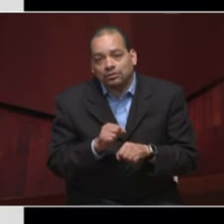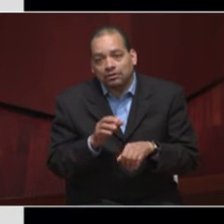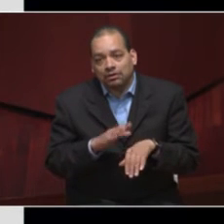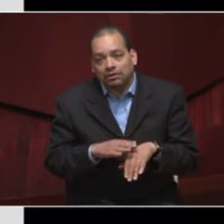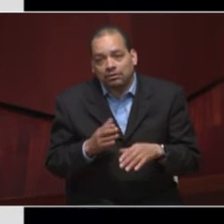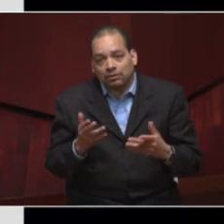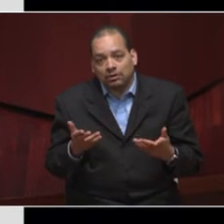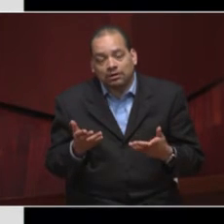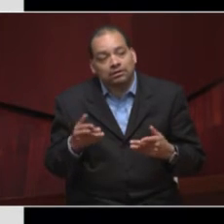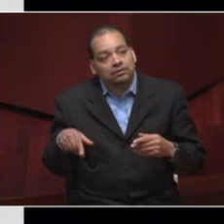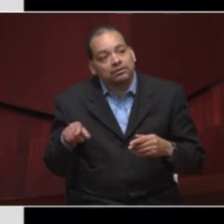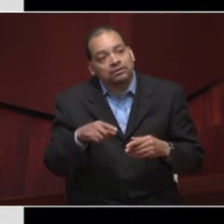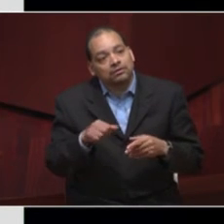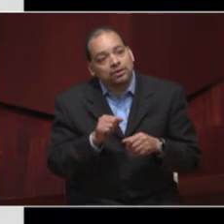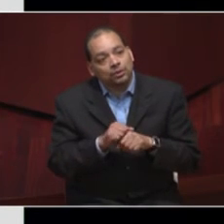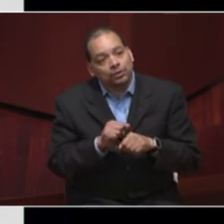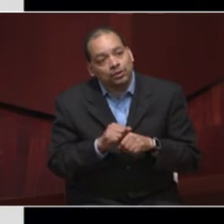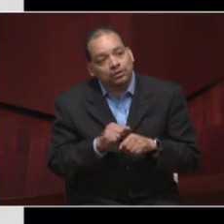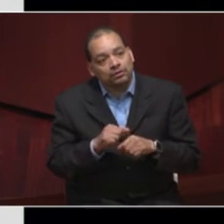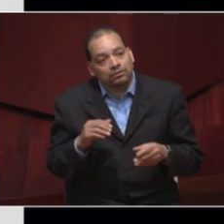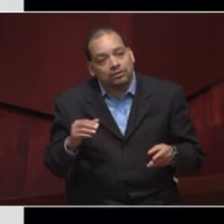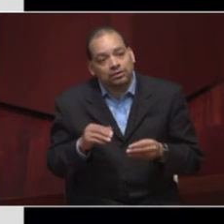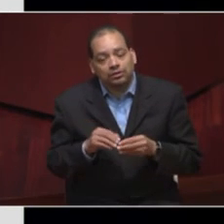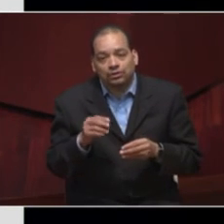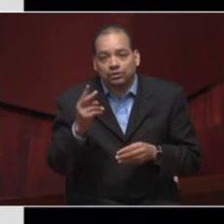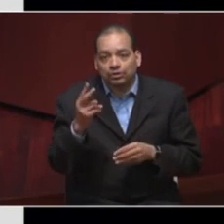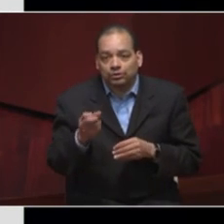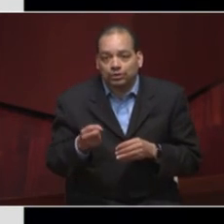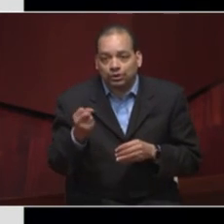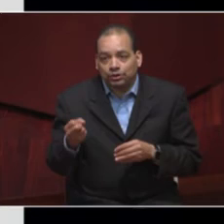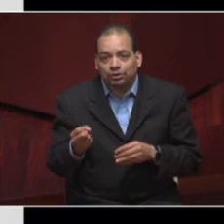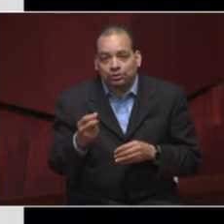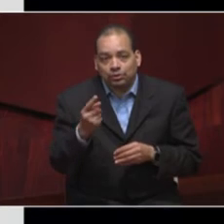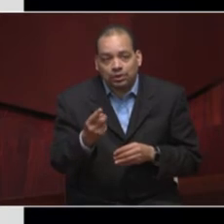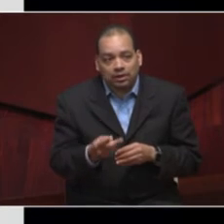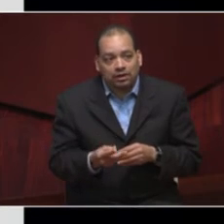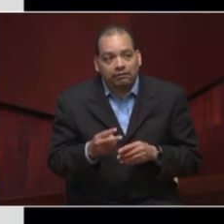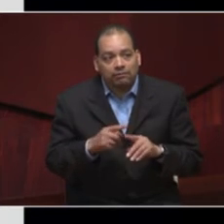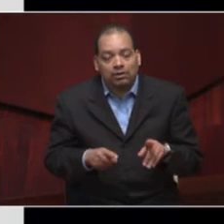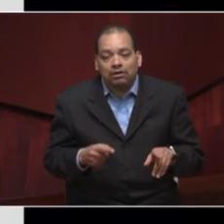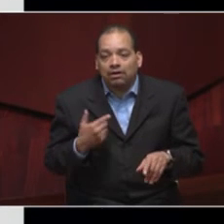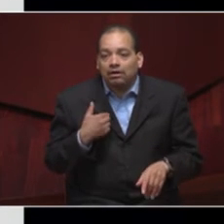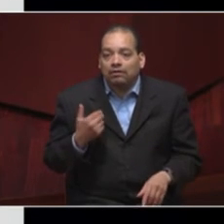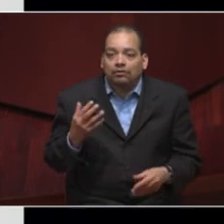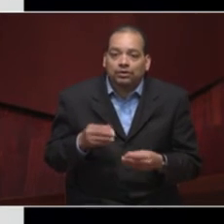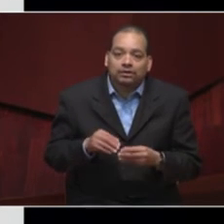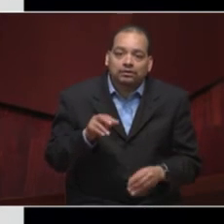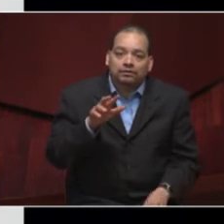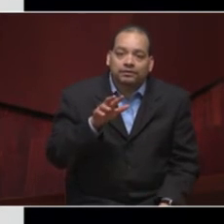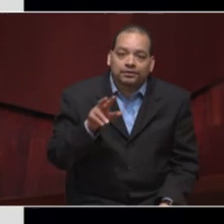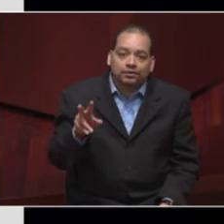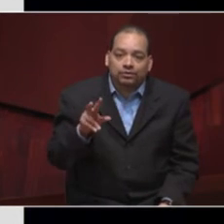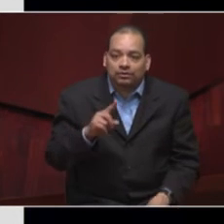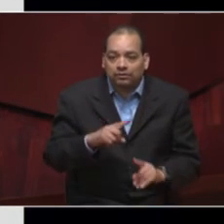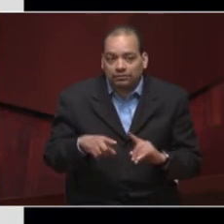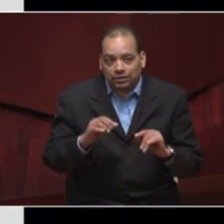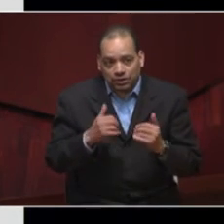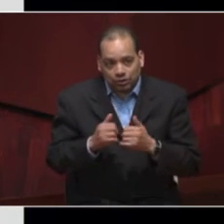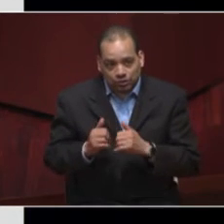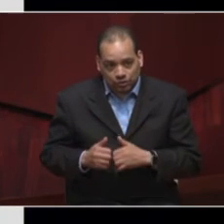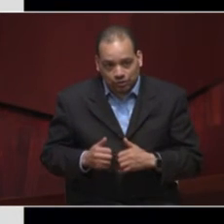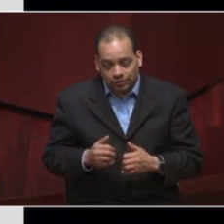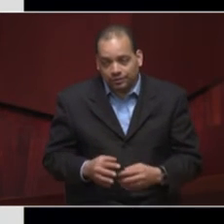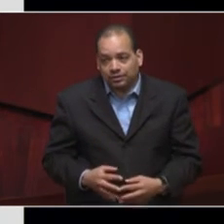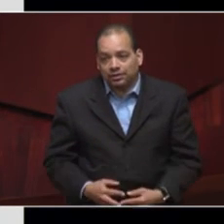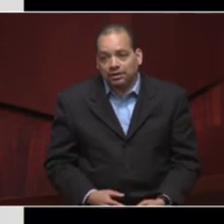working on this for, 2.5 years, only 53 agencies on board. What can we do to get the deployment experience